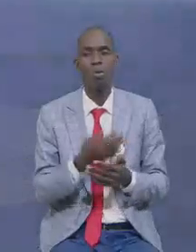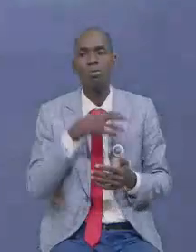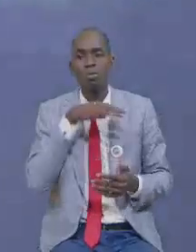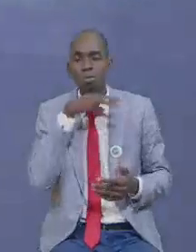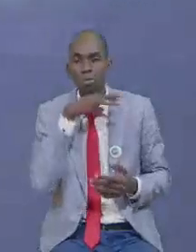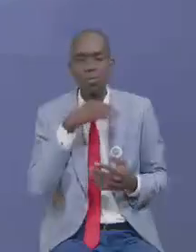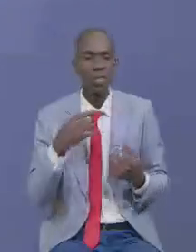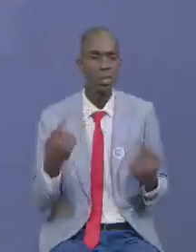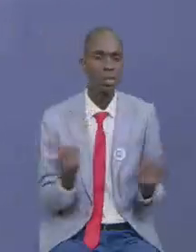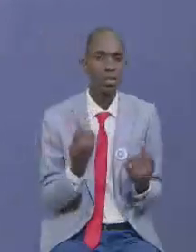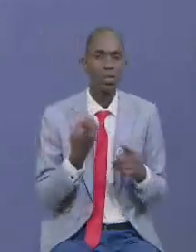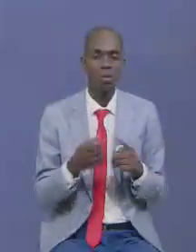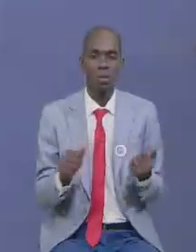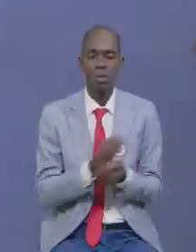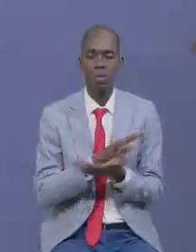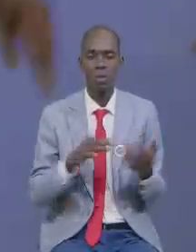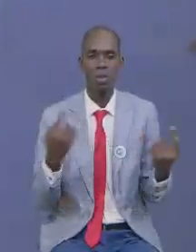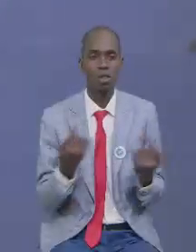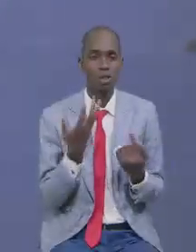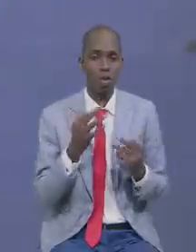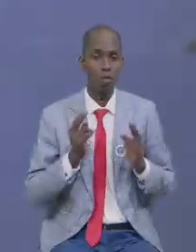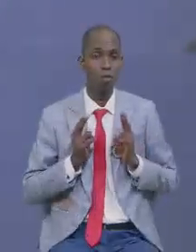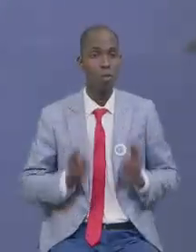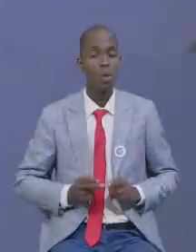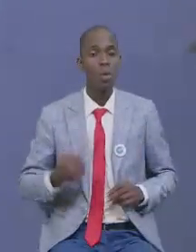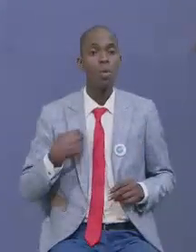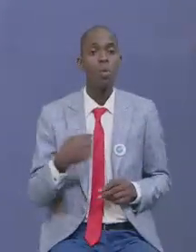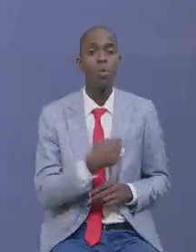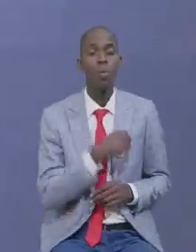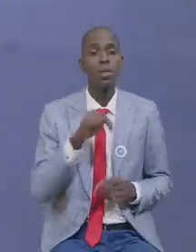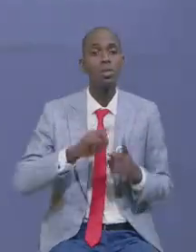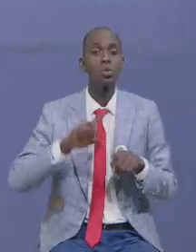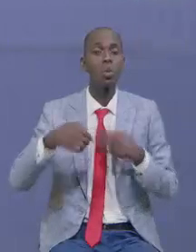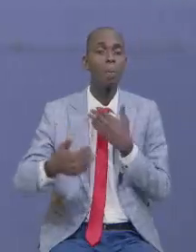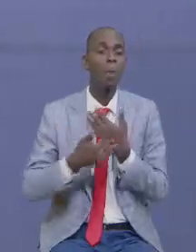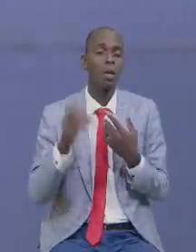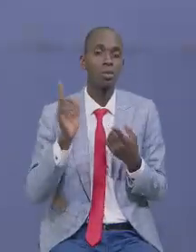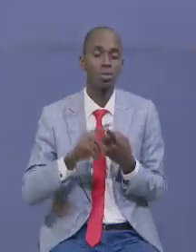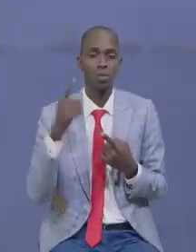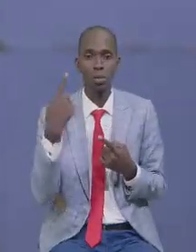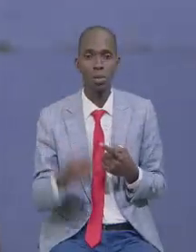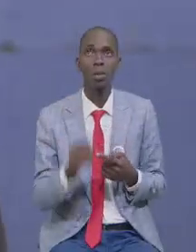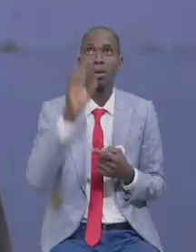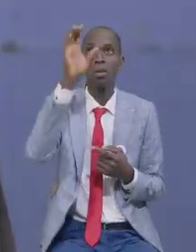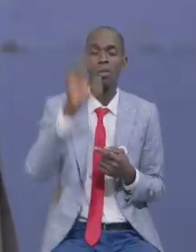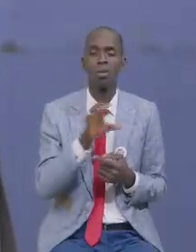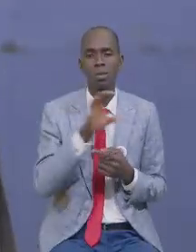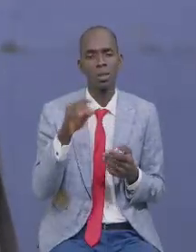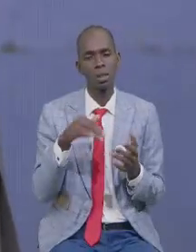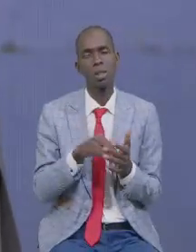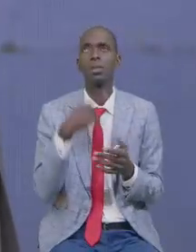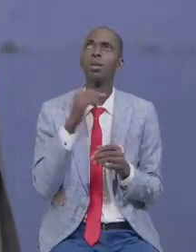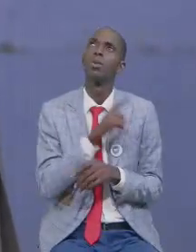sin of humanity, we need to go back to the cross again and say, Lord, I need your grace,